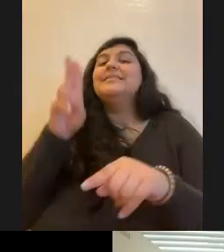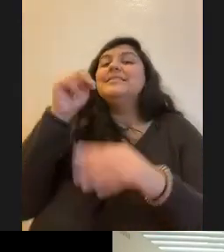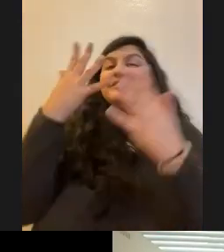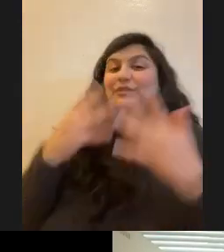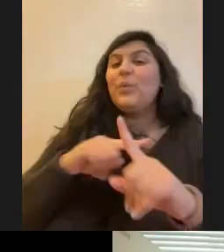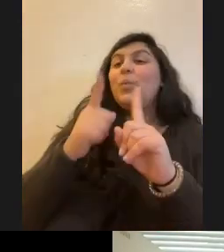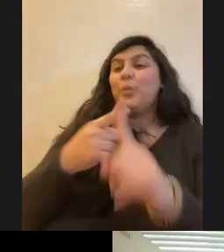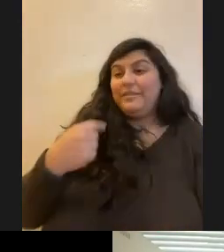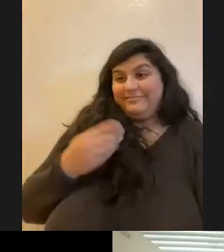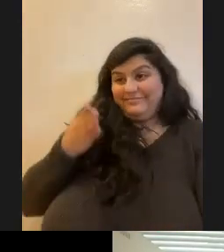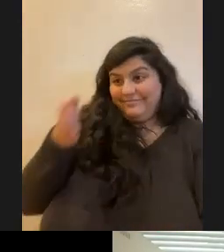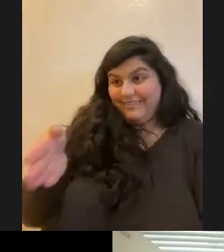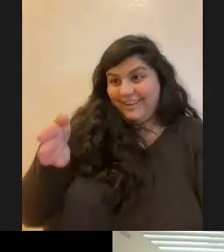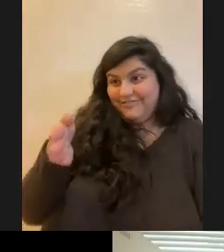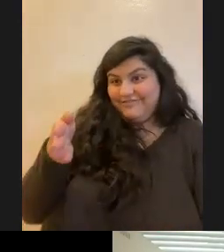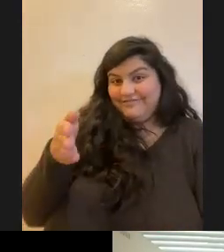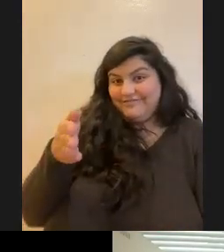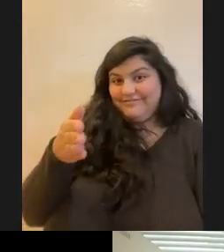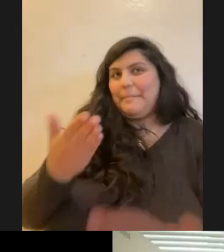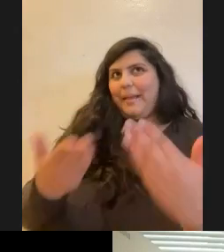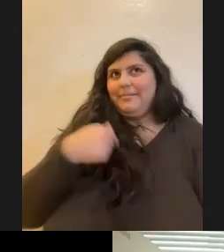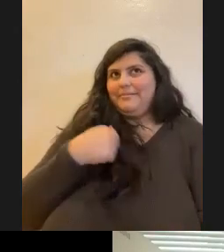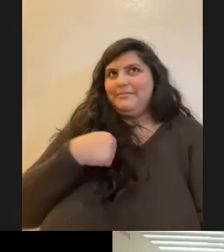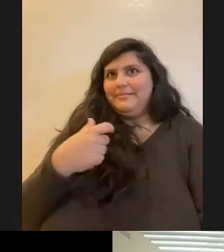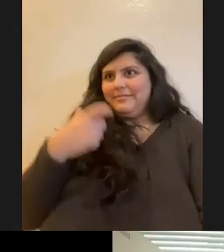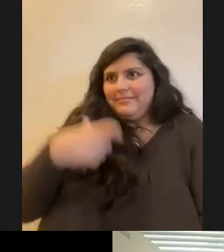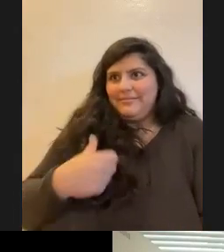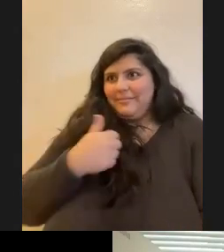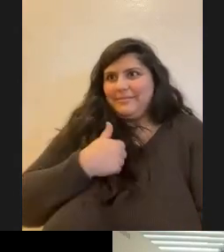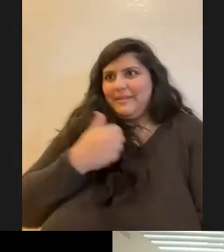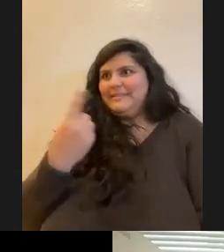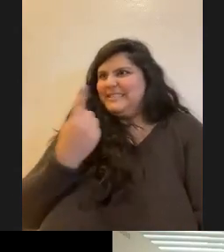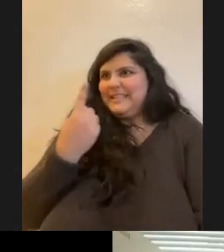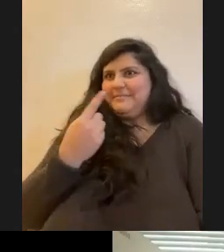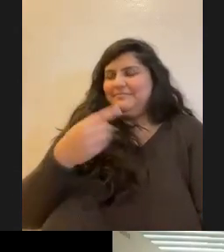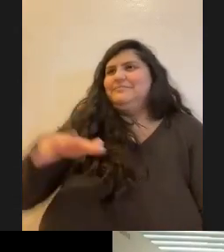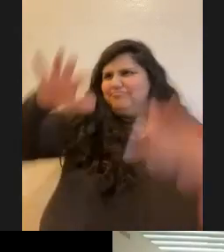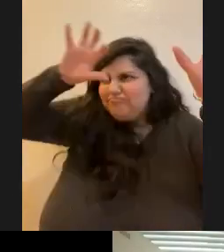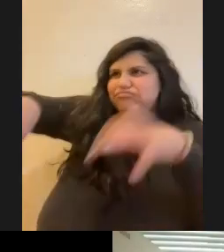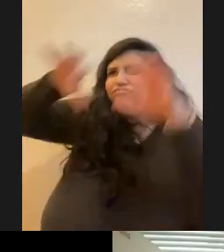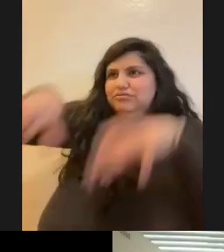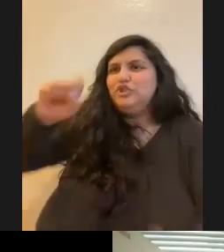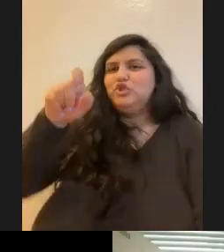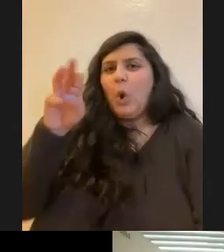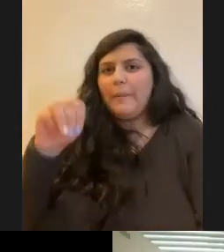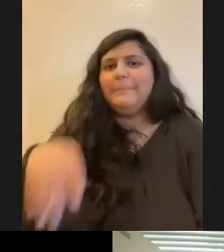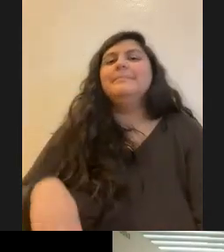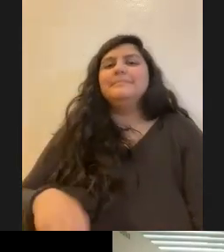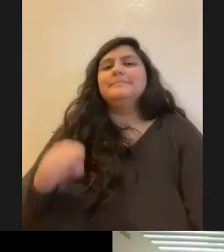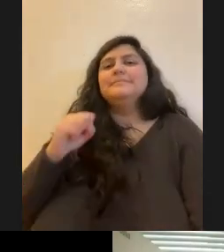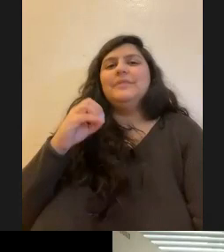I cross the Drake, maybe it's me, there's always some sort of storm. And we're getting